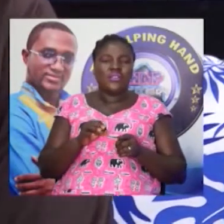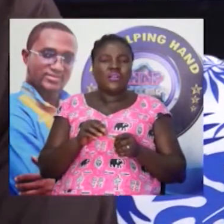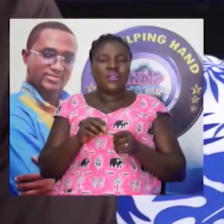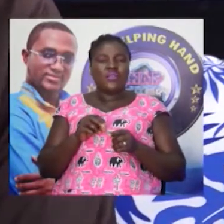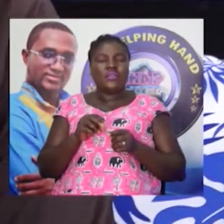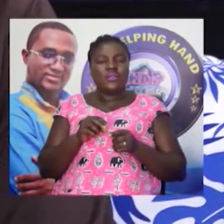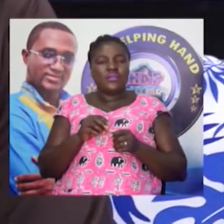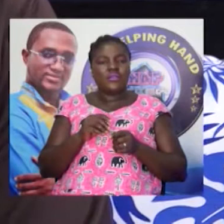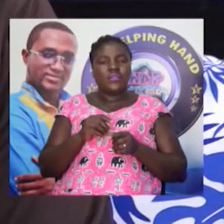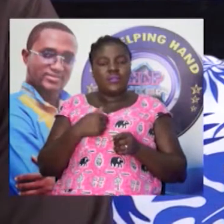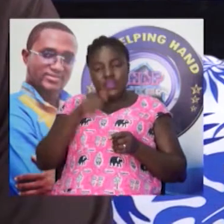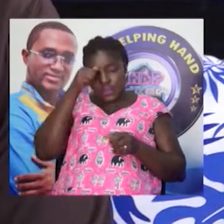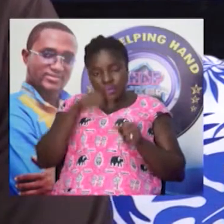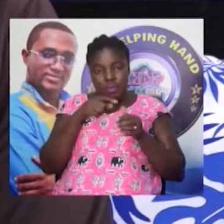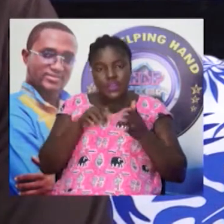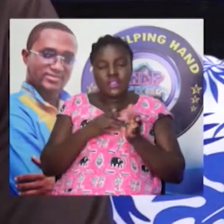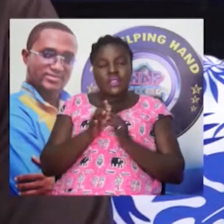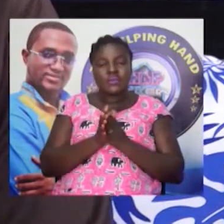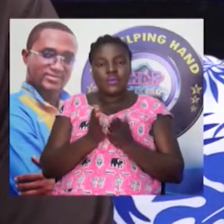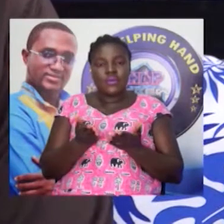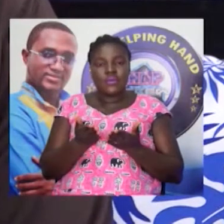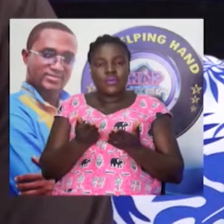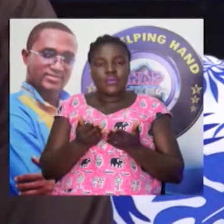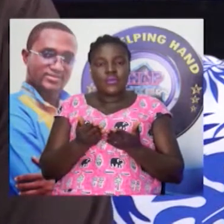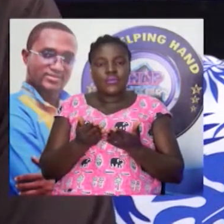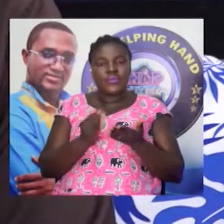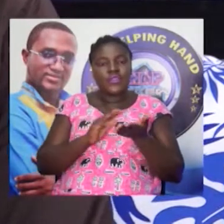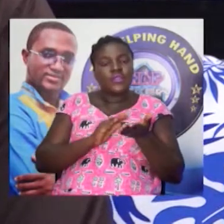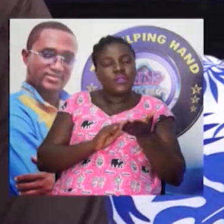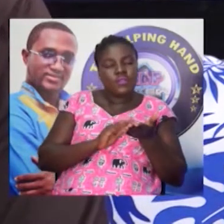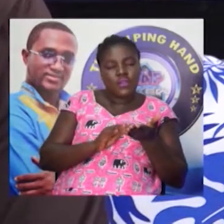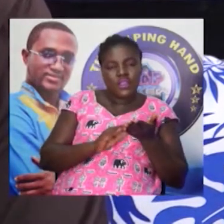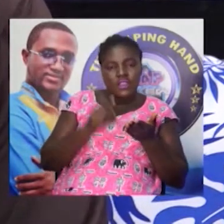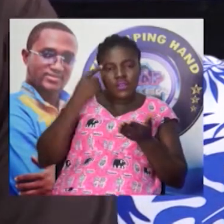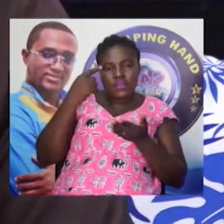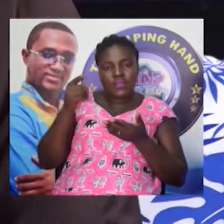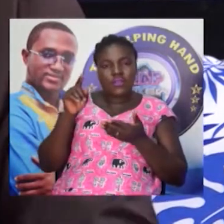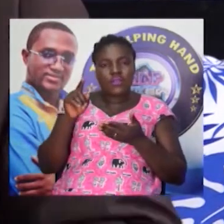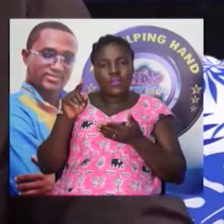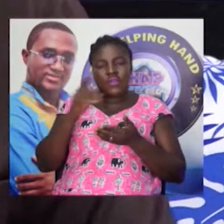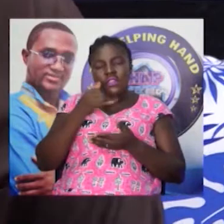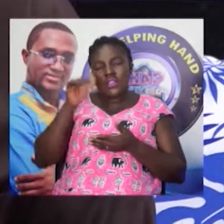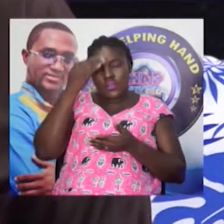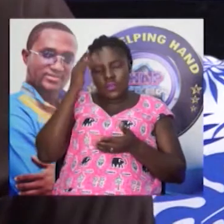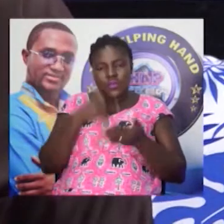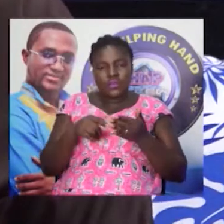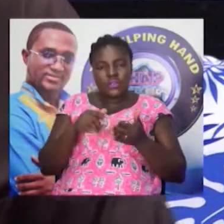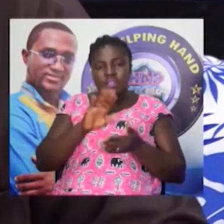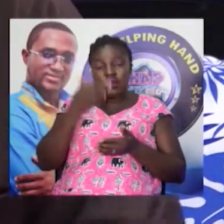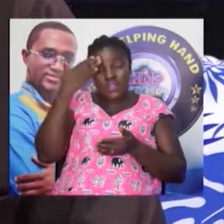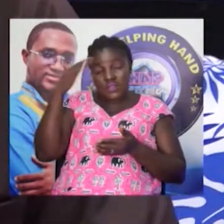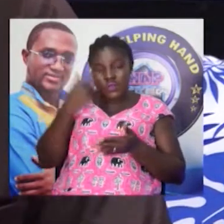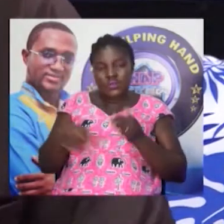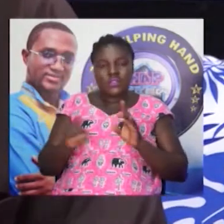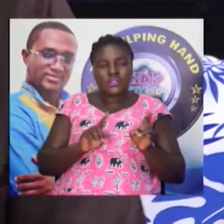the Bible said. Forgive them, for they nowhere know what they are doing. You see, out of total ignorance,